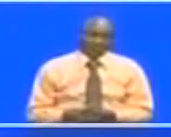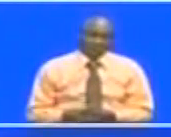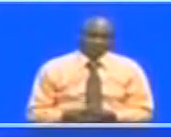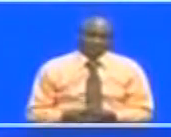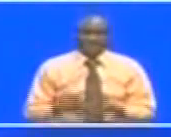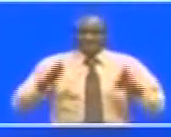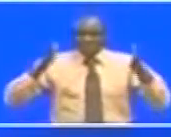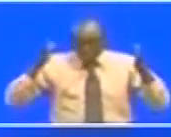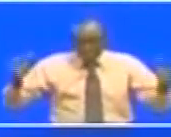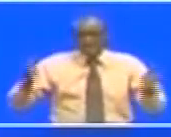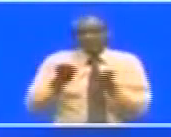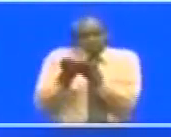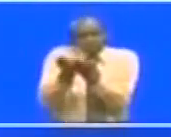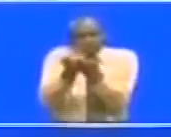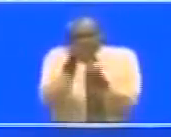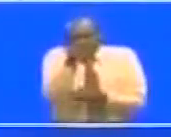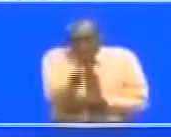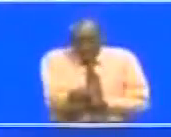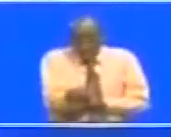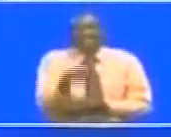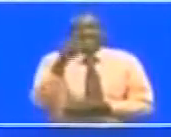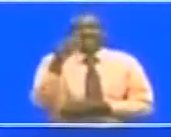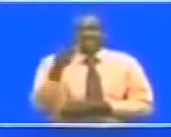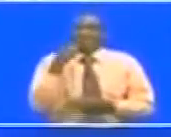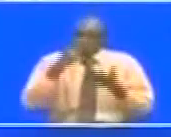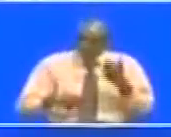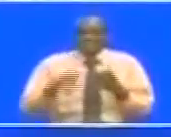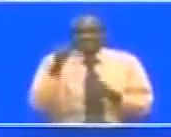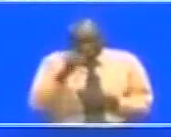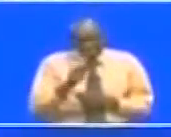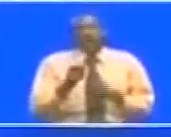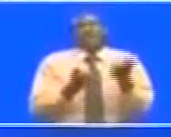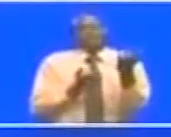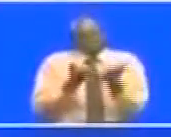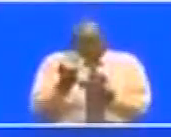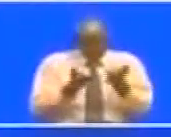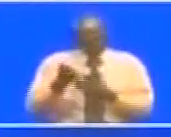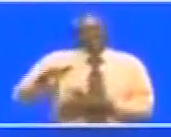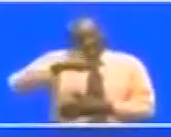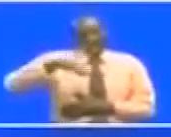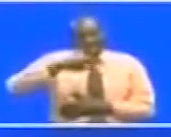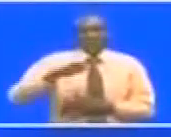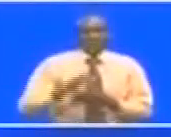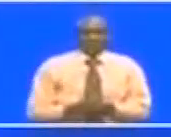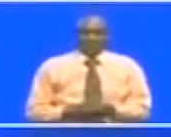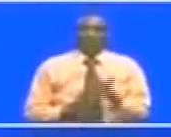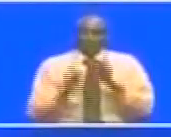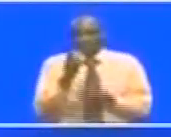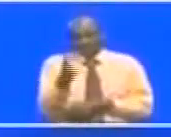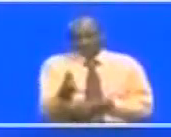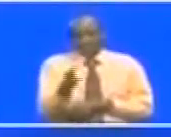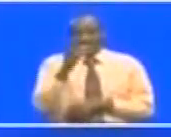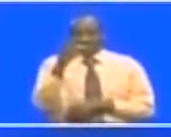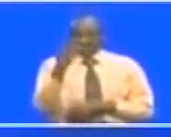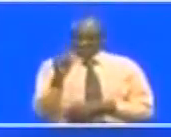And with a natural harbor and port, Dar es Salaam is regarded as Tanzania's commercial capital. Dar es Salaam's